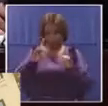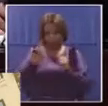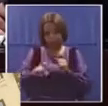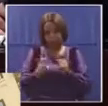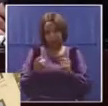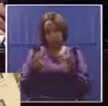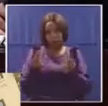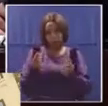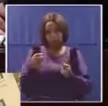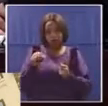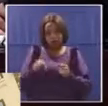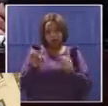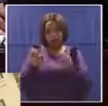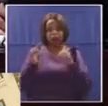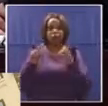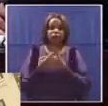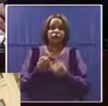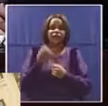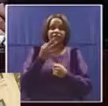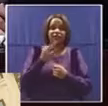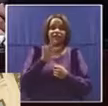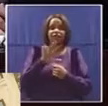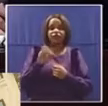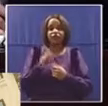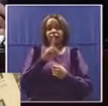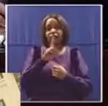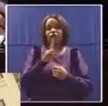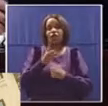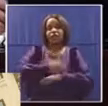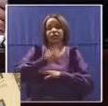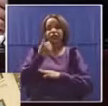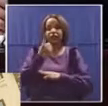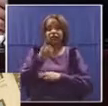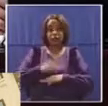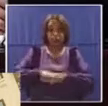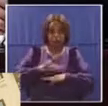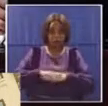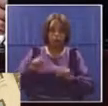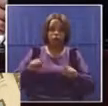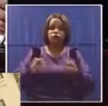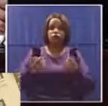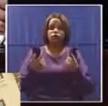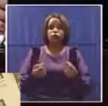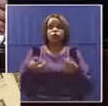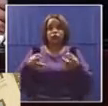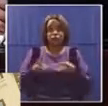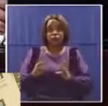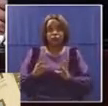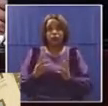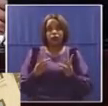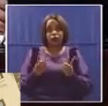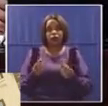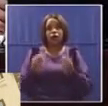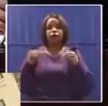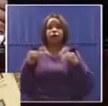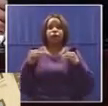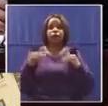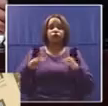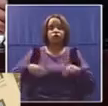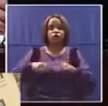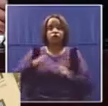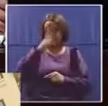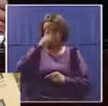department 350 Rand per day. And a lot more needs to be done to address awaiting trial prisoners. We believe that that